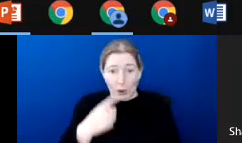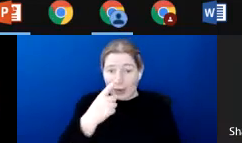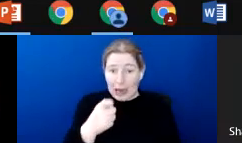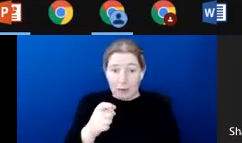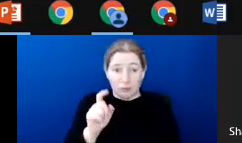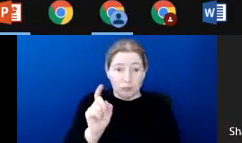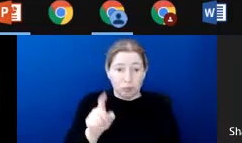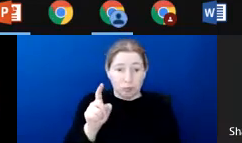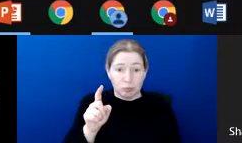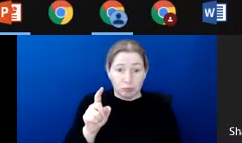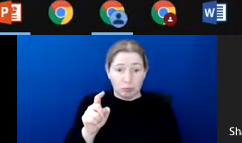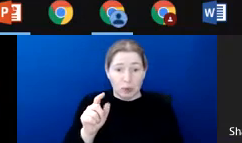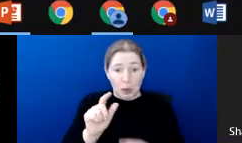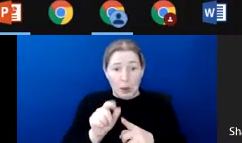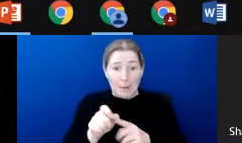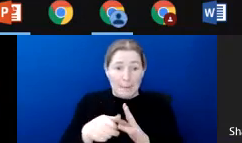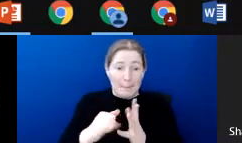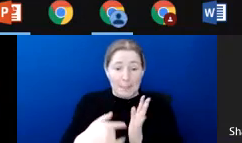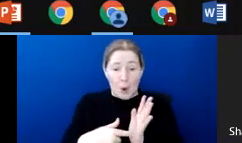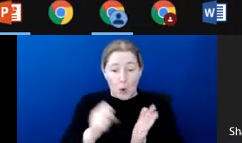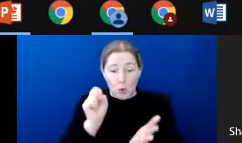and post this one.